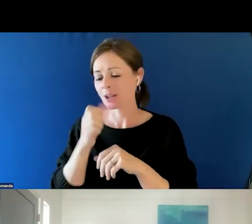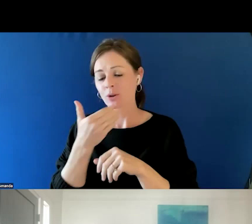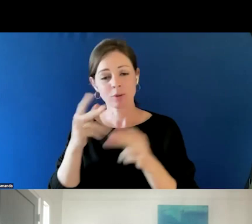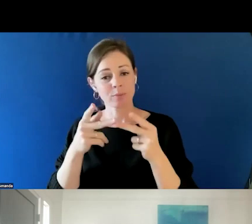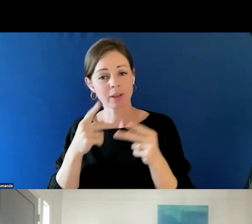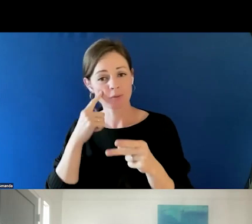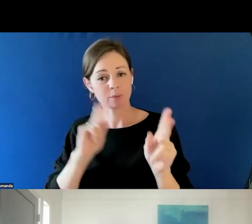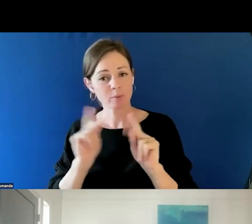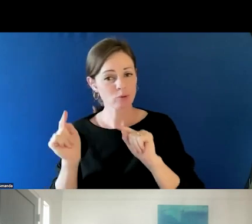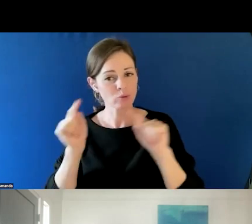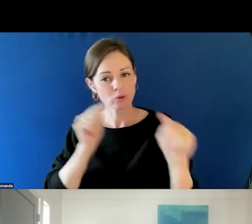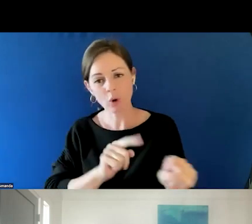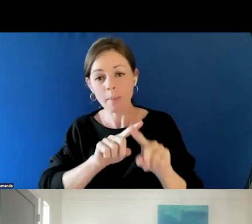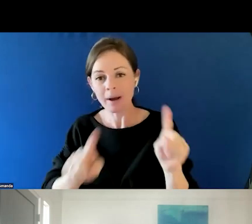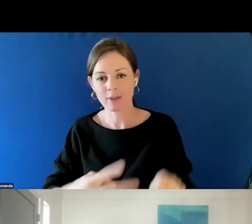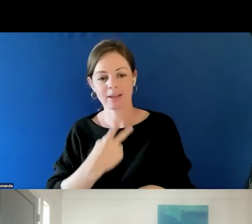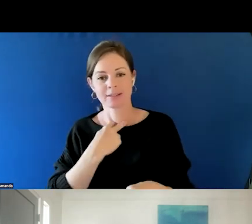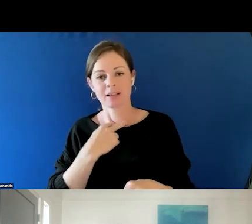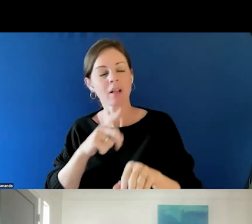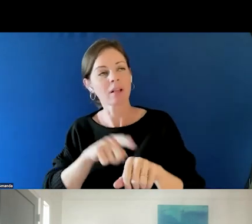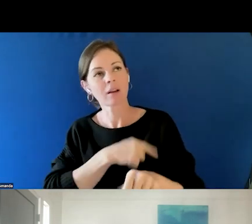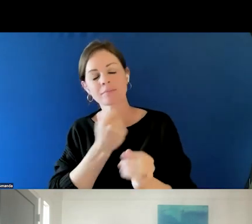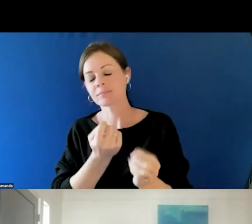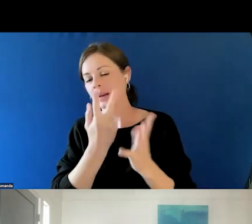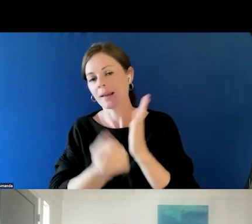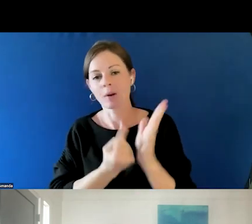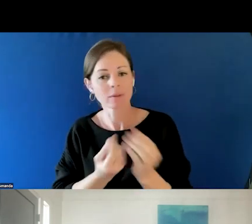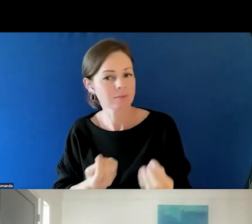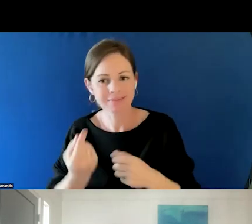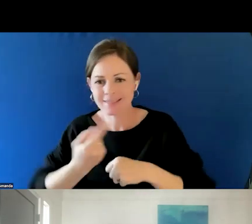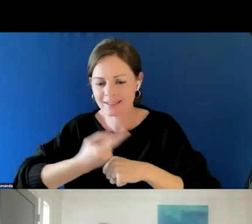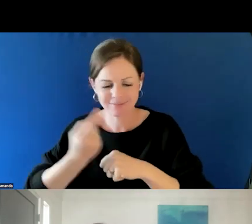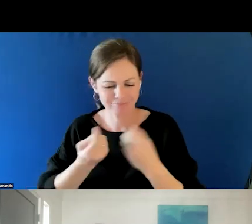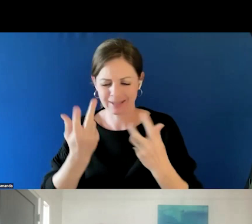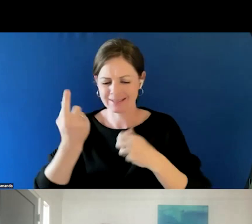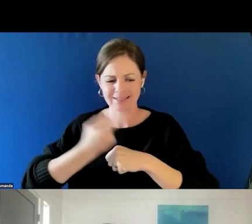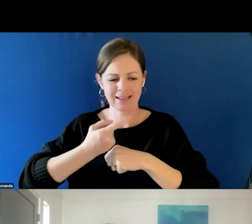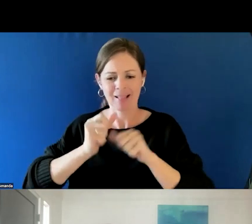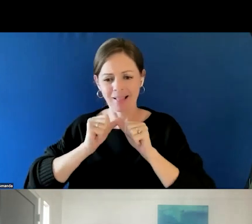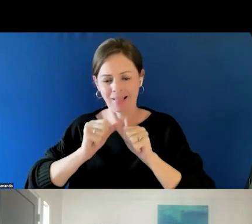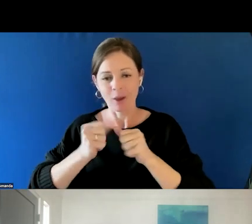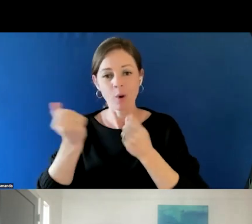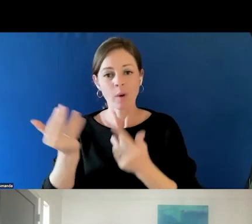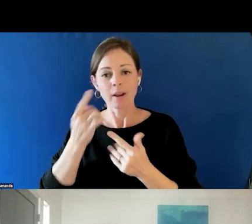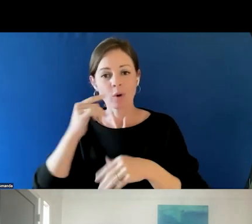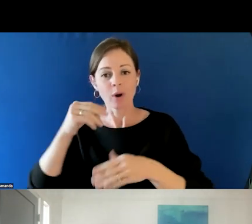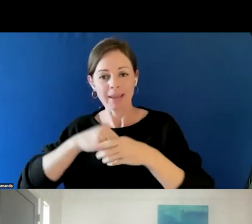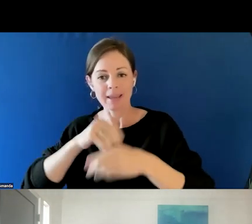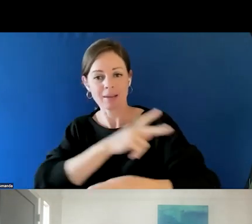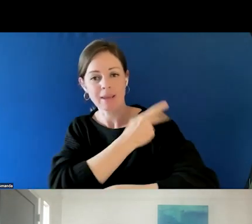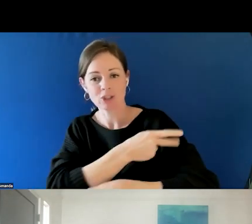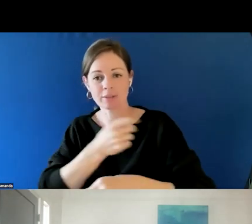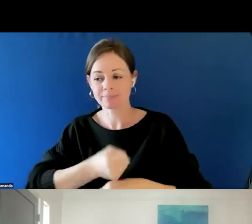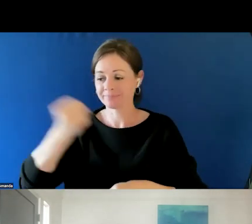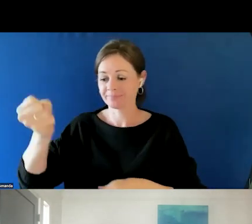but they are getting stuck for long hours, sometimes days in those ERs, waiting for inpatient hospitalization, which was thought